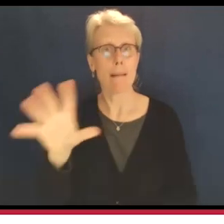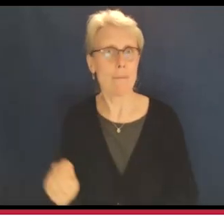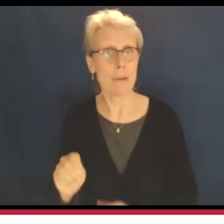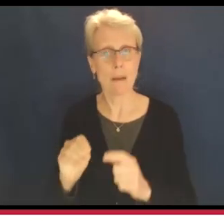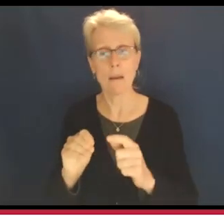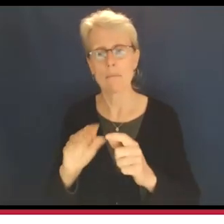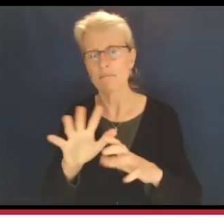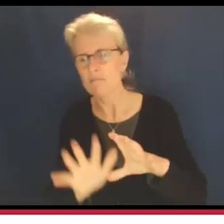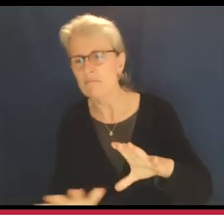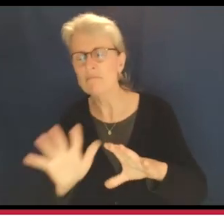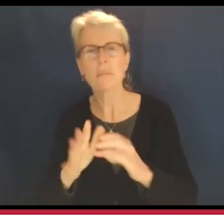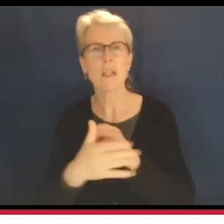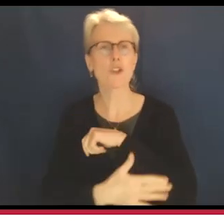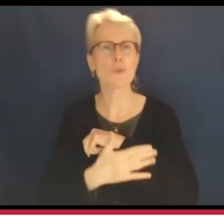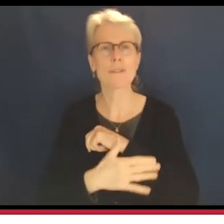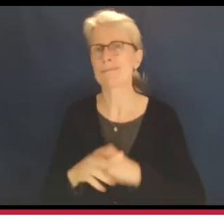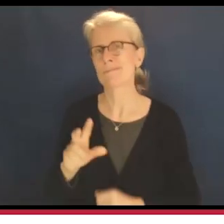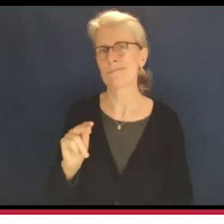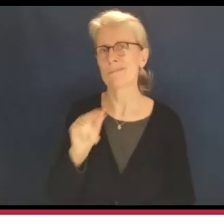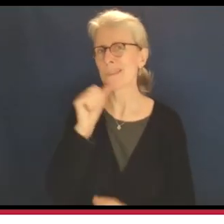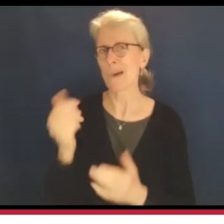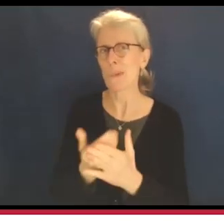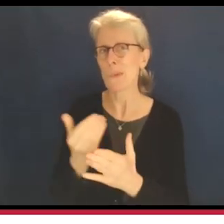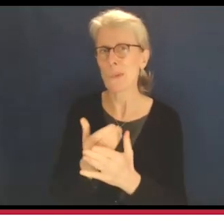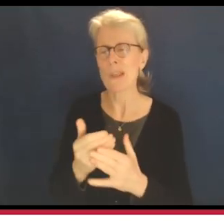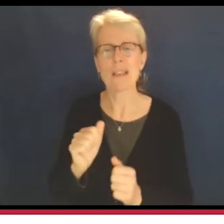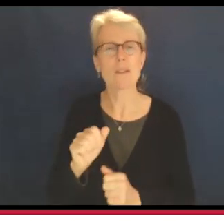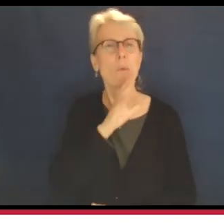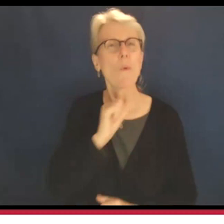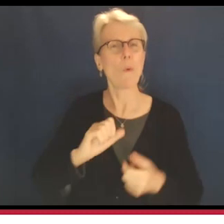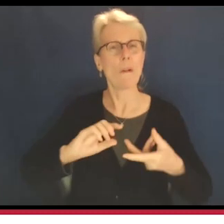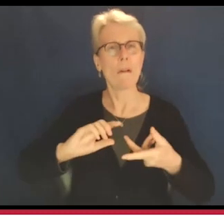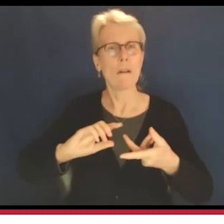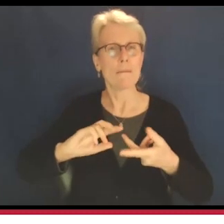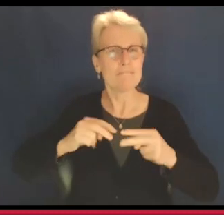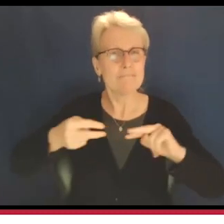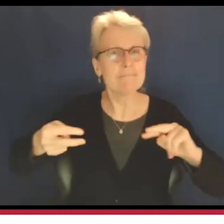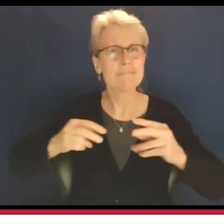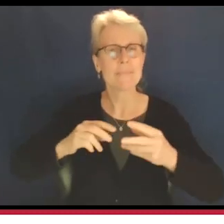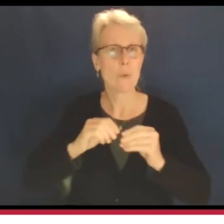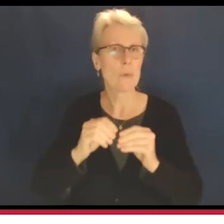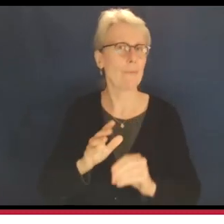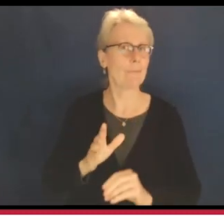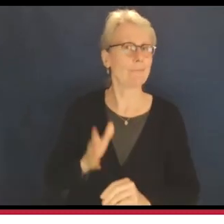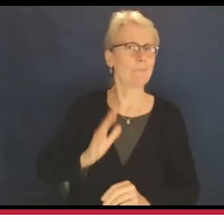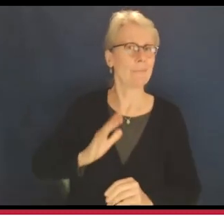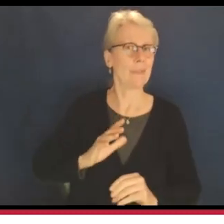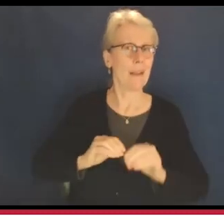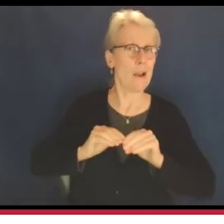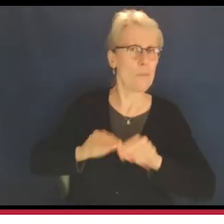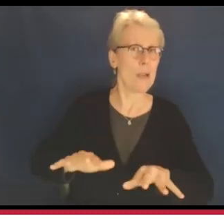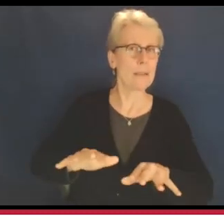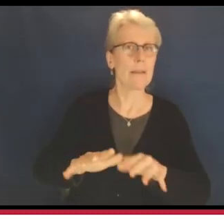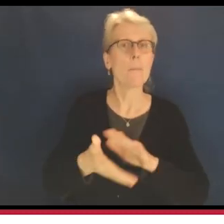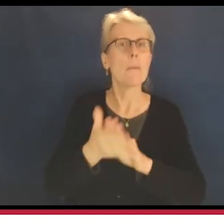countries actually were the reappearance of strains that had been circulating in previous outbreaks and had gone latent